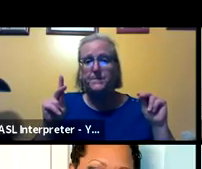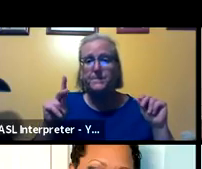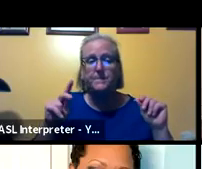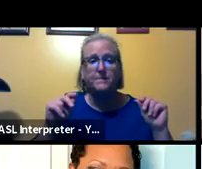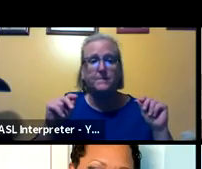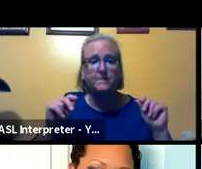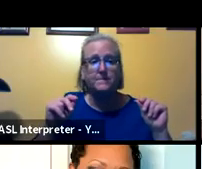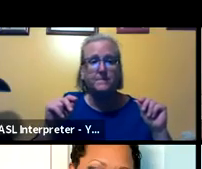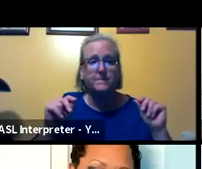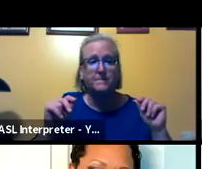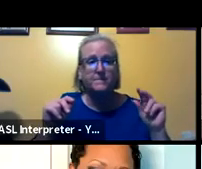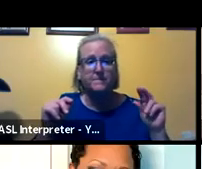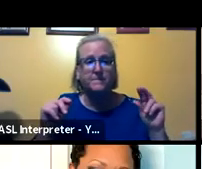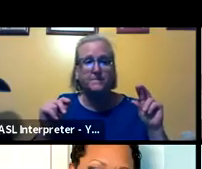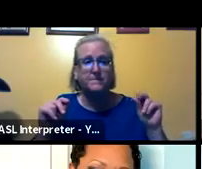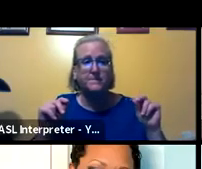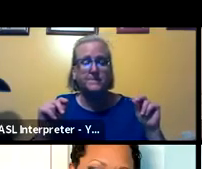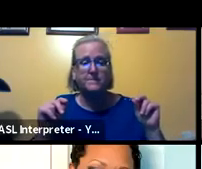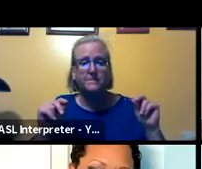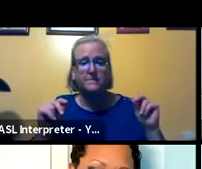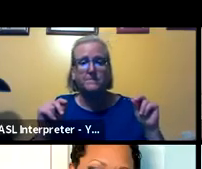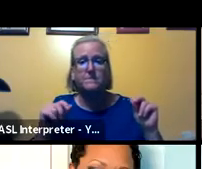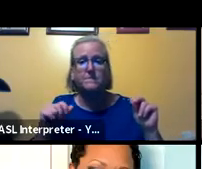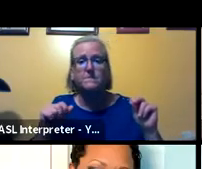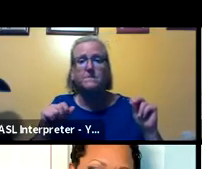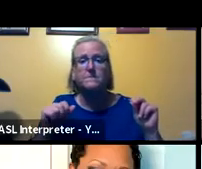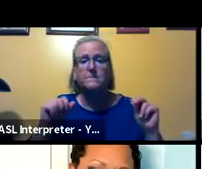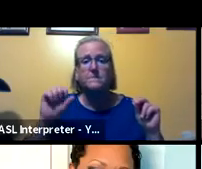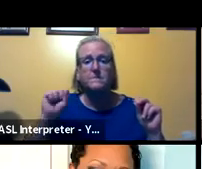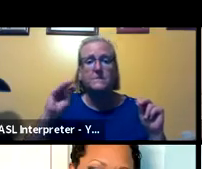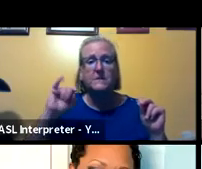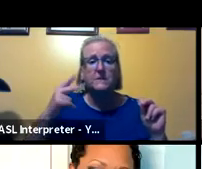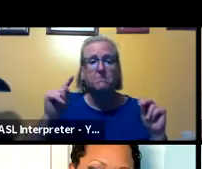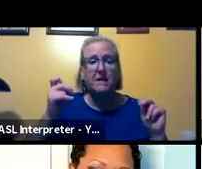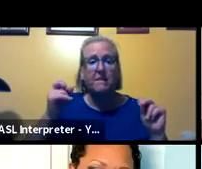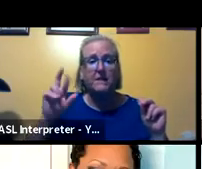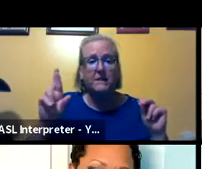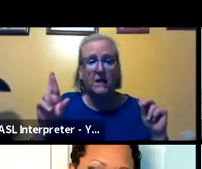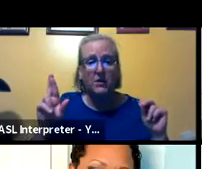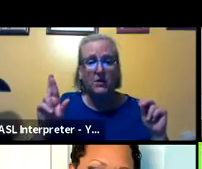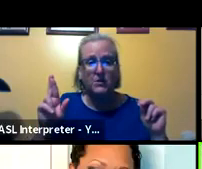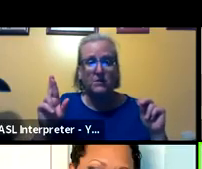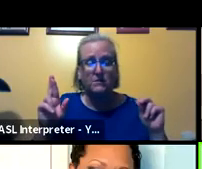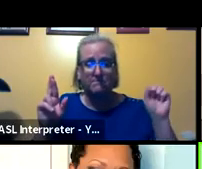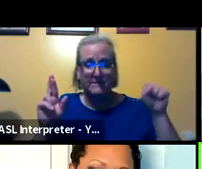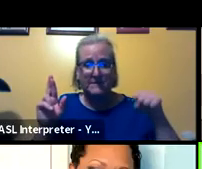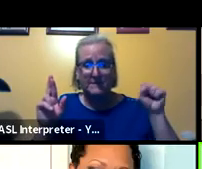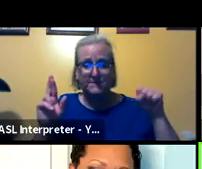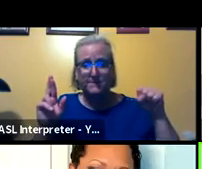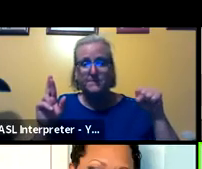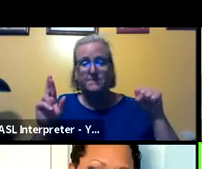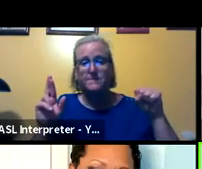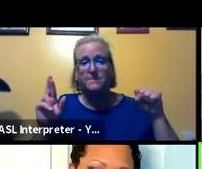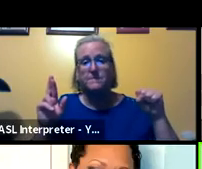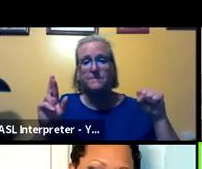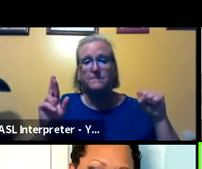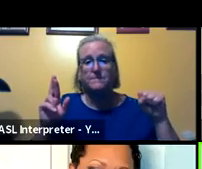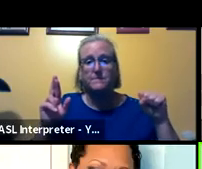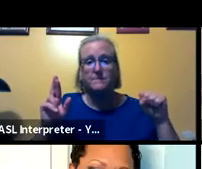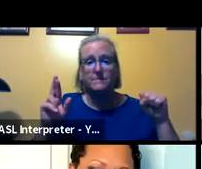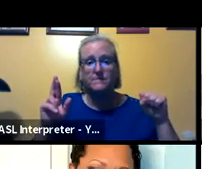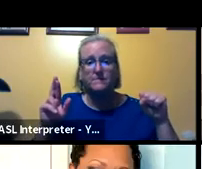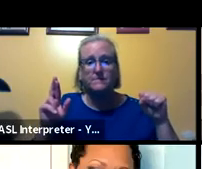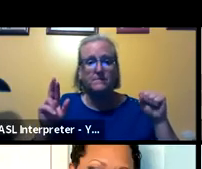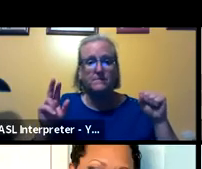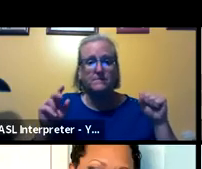really am worried about the sleep. Okay. Mrs. Smith Tucker. Yes. Okay, make sure you say your name